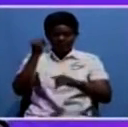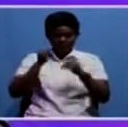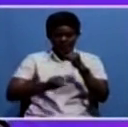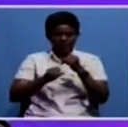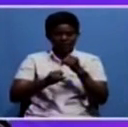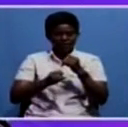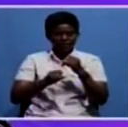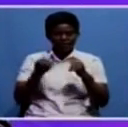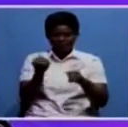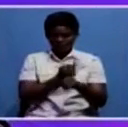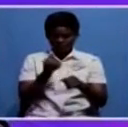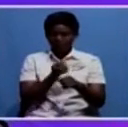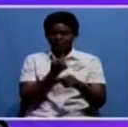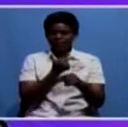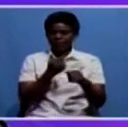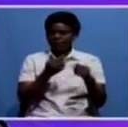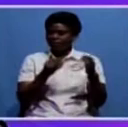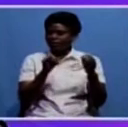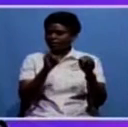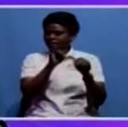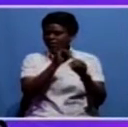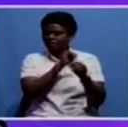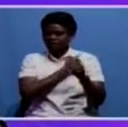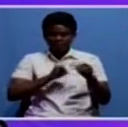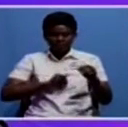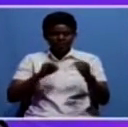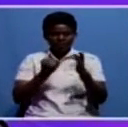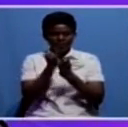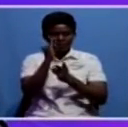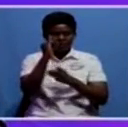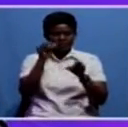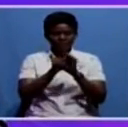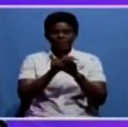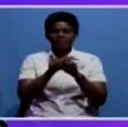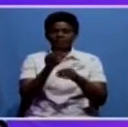only institution in this country that makes laws, in fact,